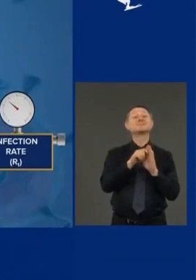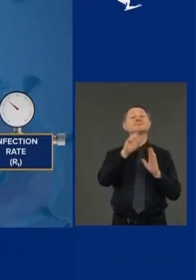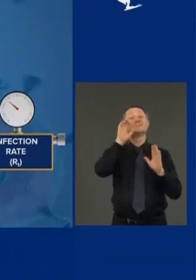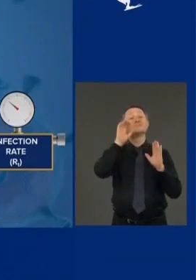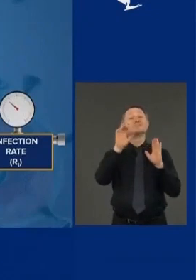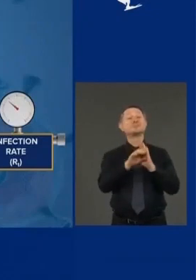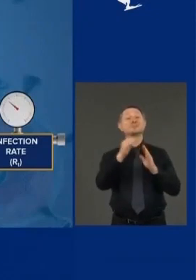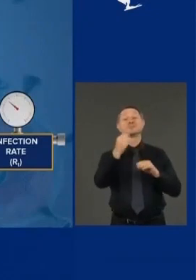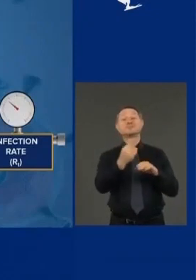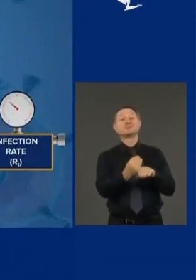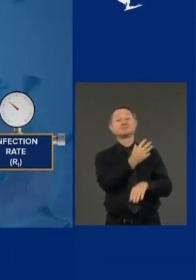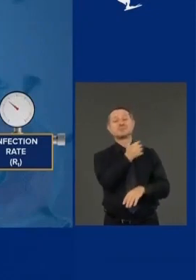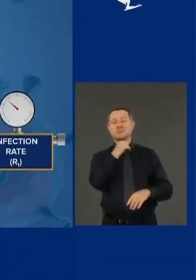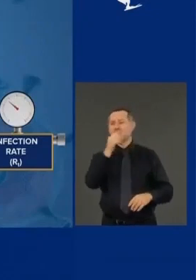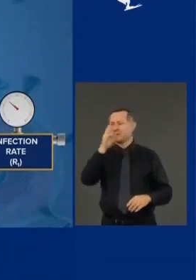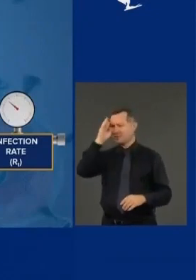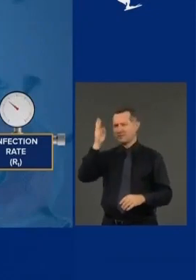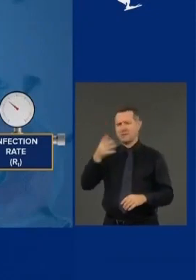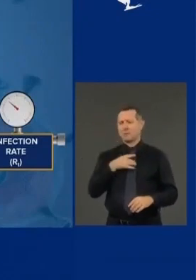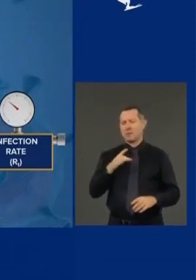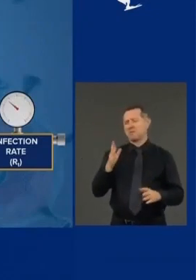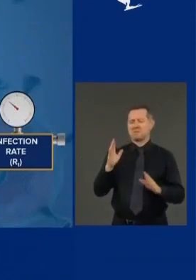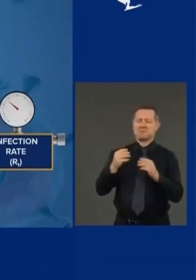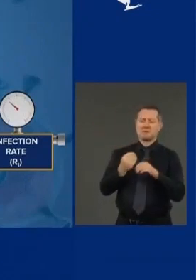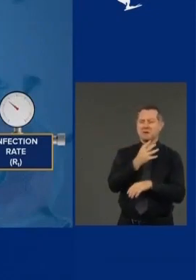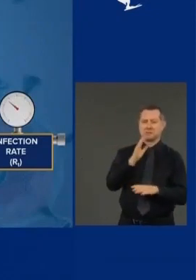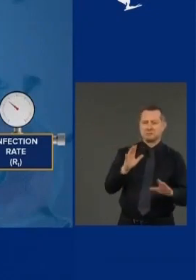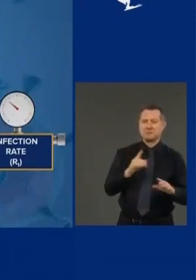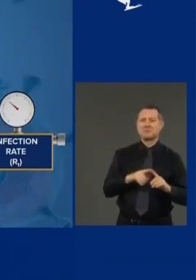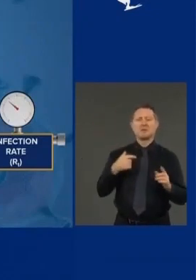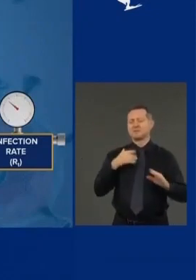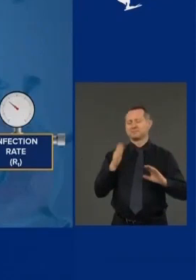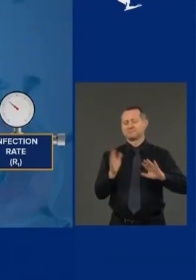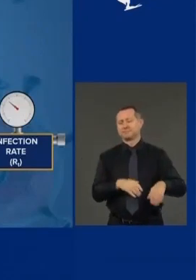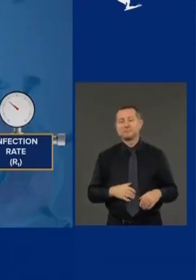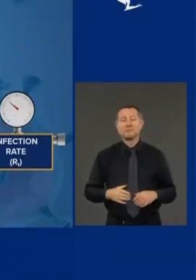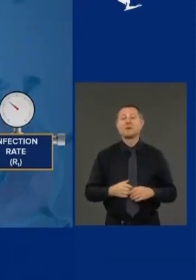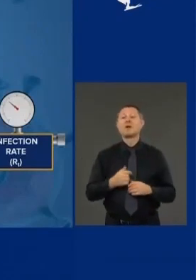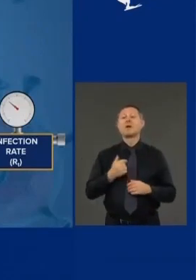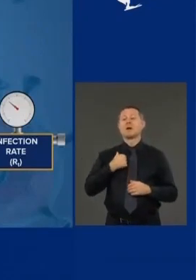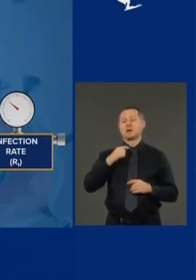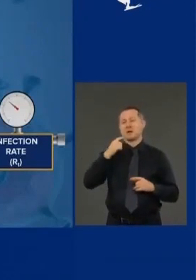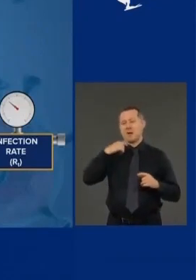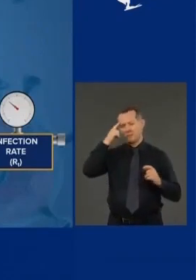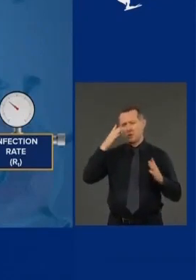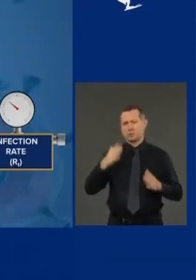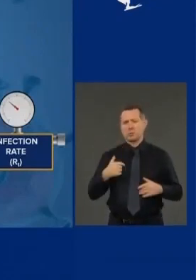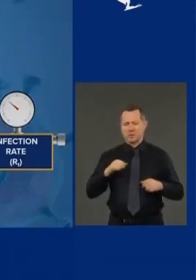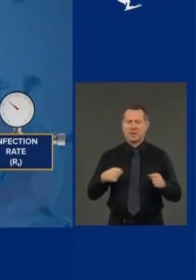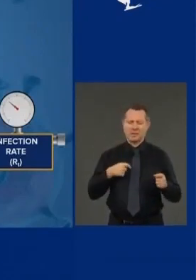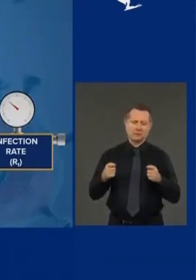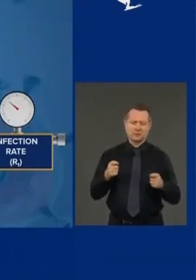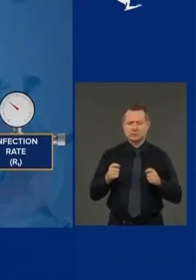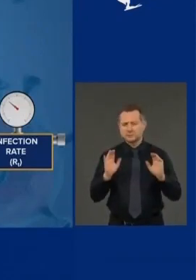still likes, but I like it. So sometimes it's nice to be governor. You have a